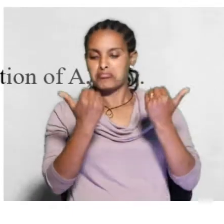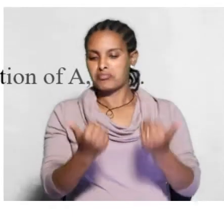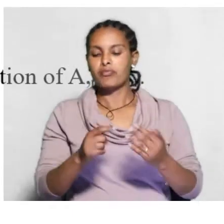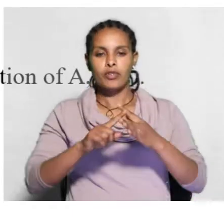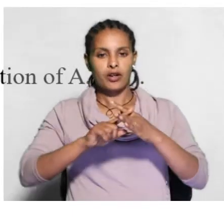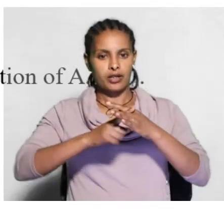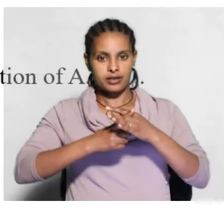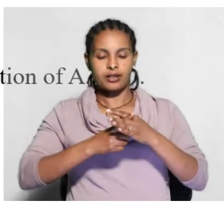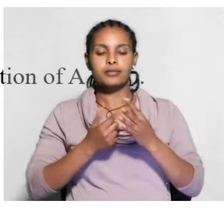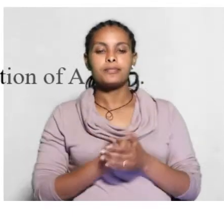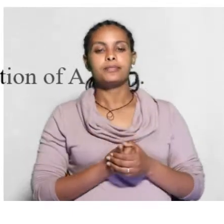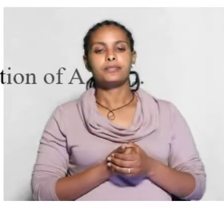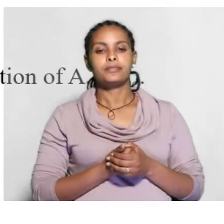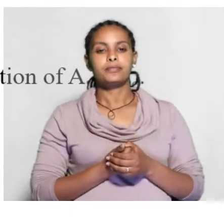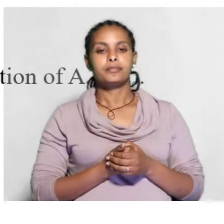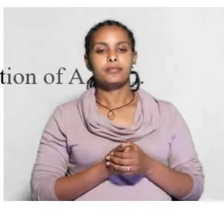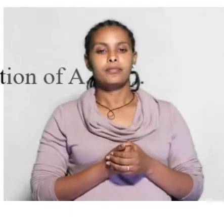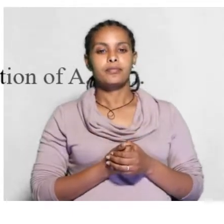we will get started.